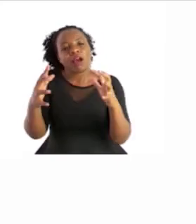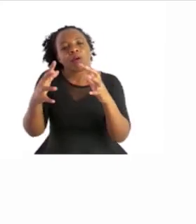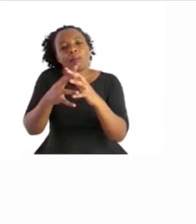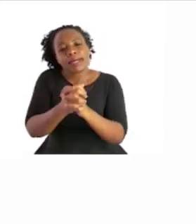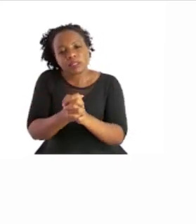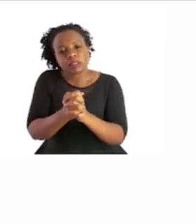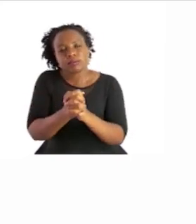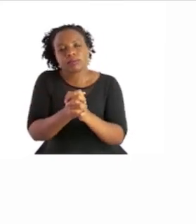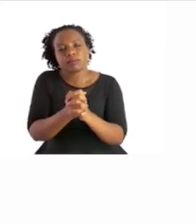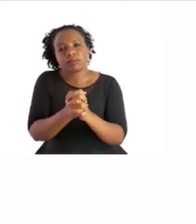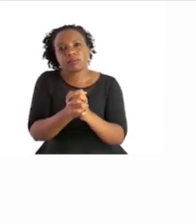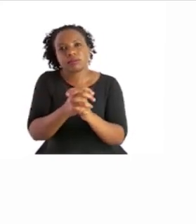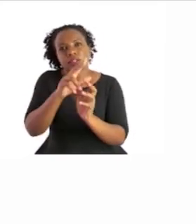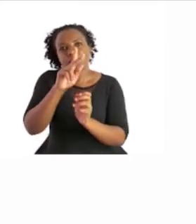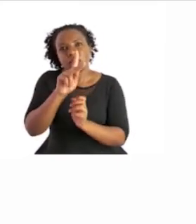Commerce.